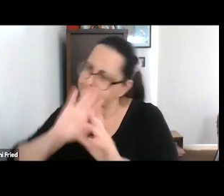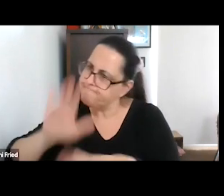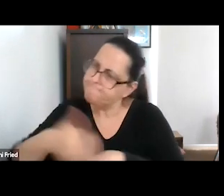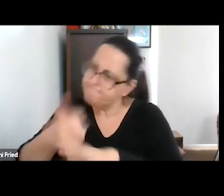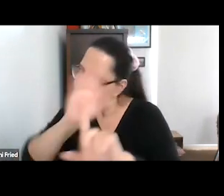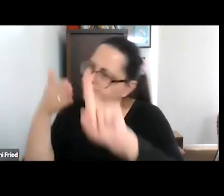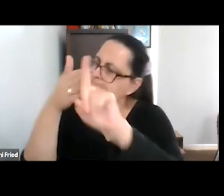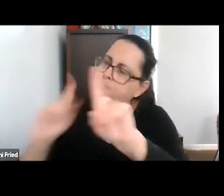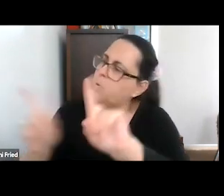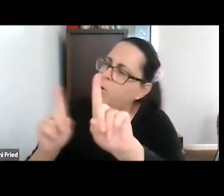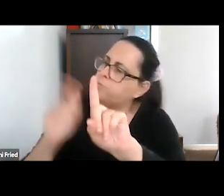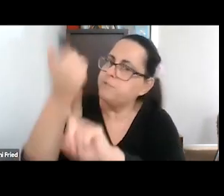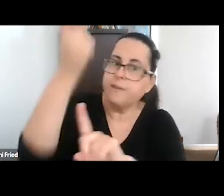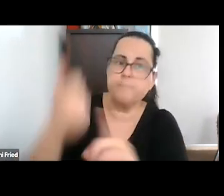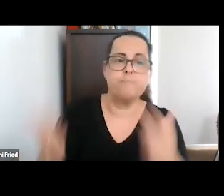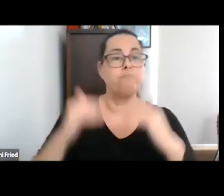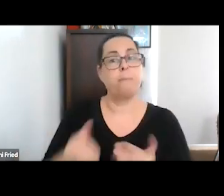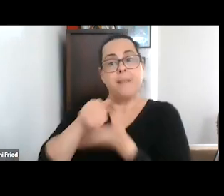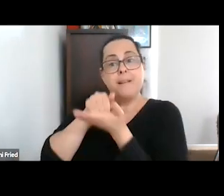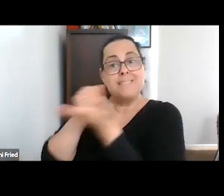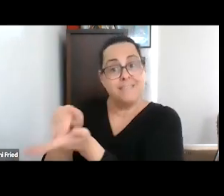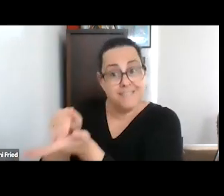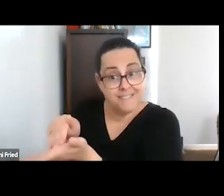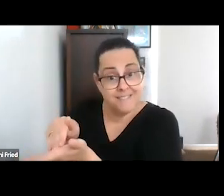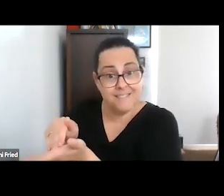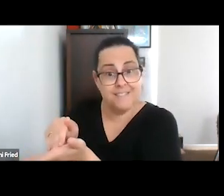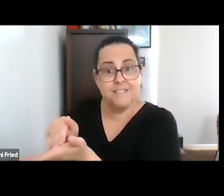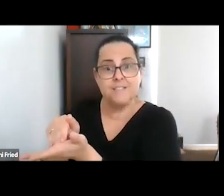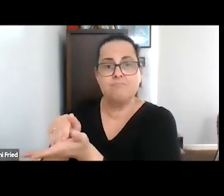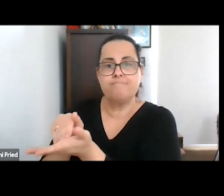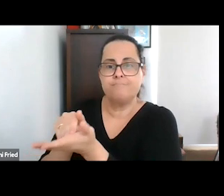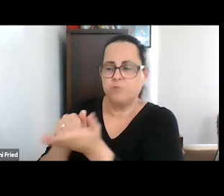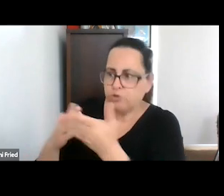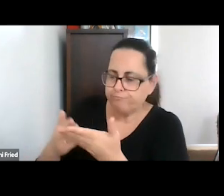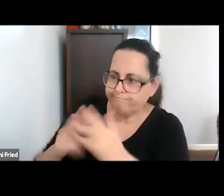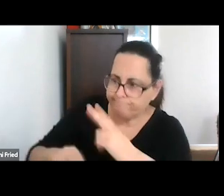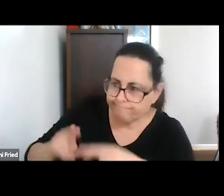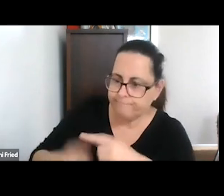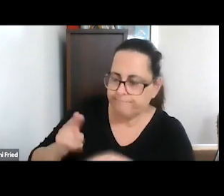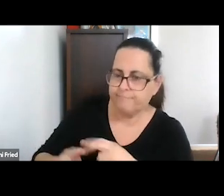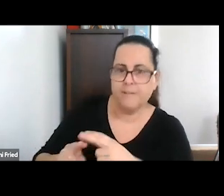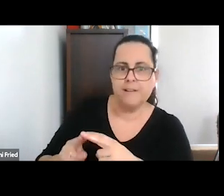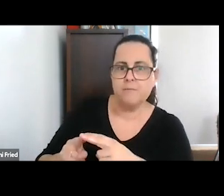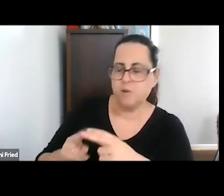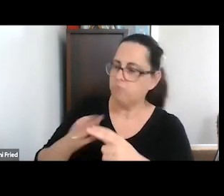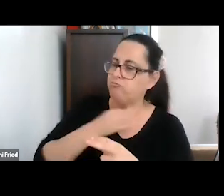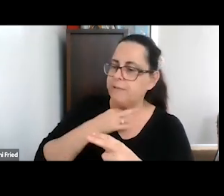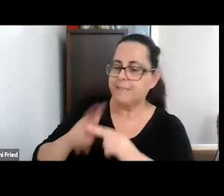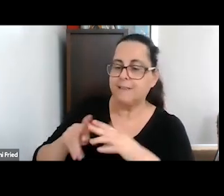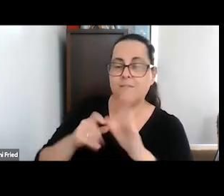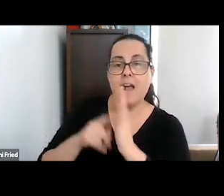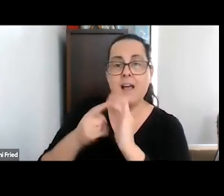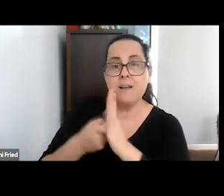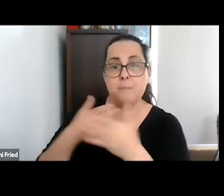targets, assisting the patient in practice to develop perhaps a risk factor management plan, perhaps